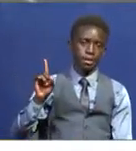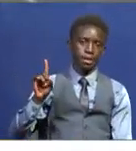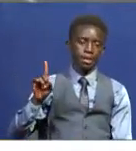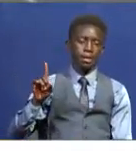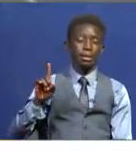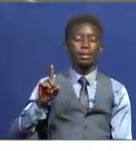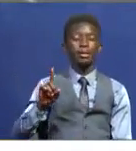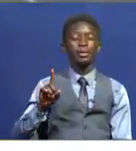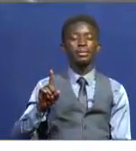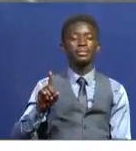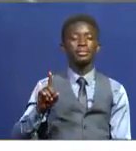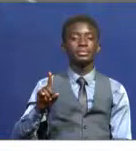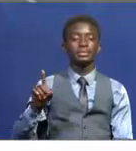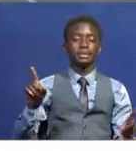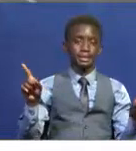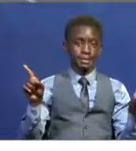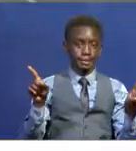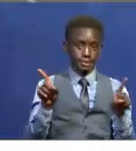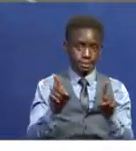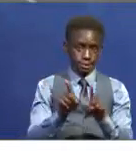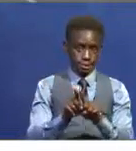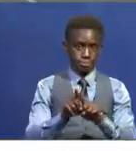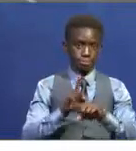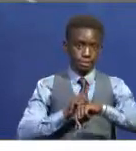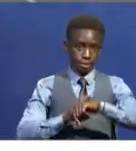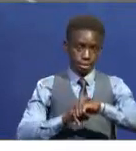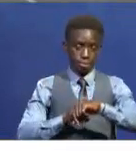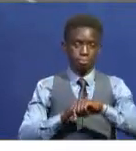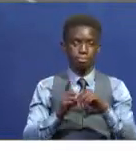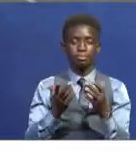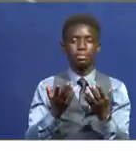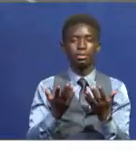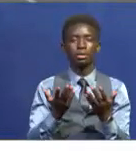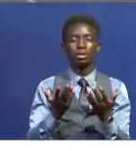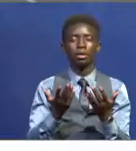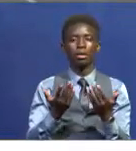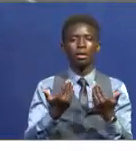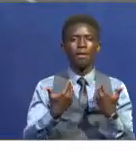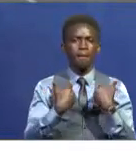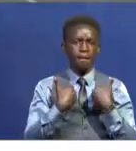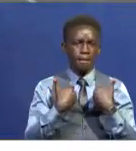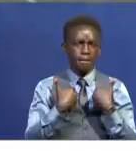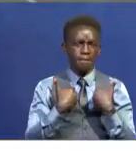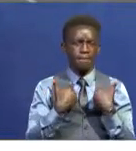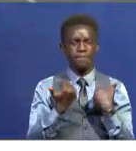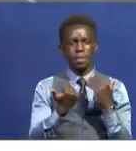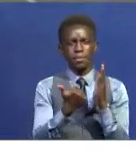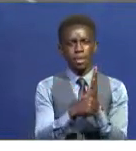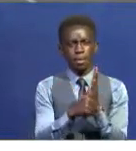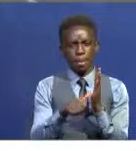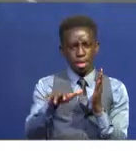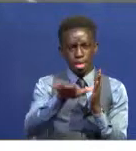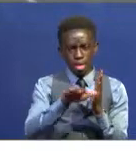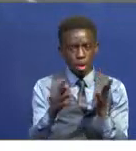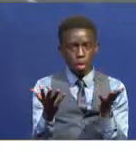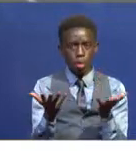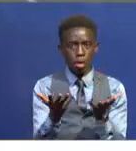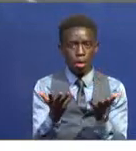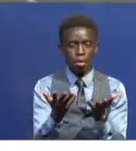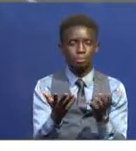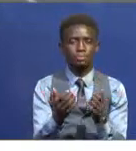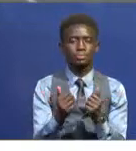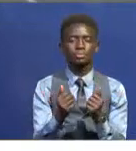Also, on the same regard, there has been an issue to do with